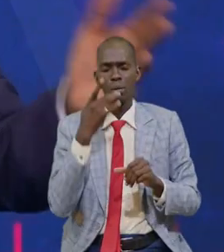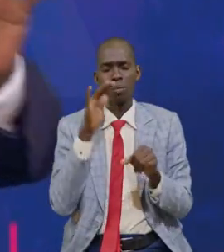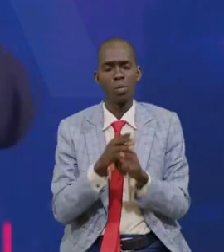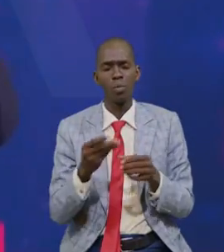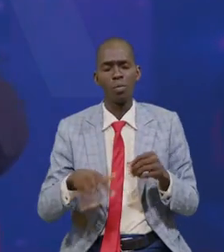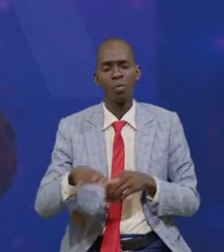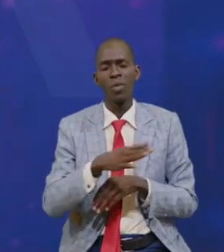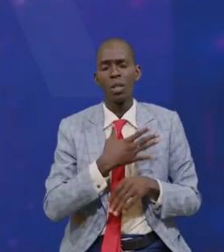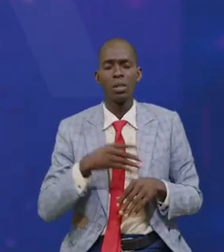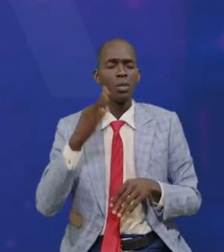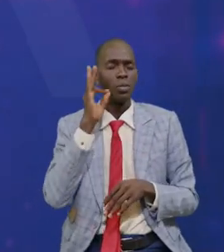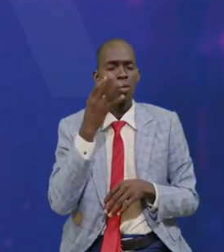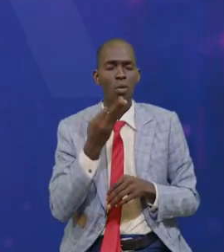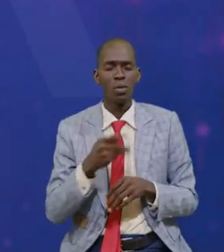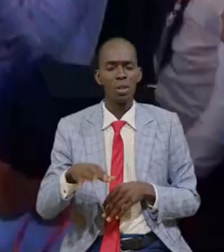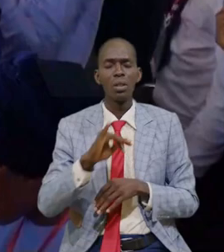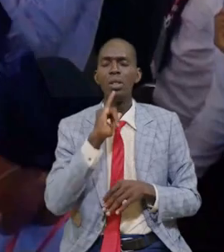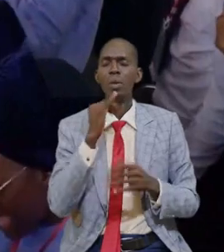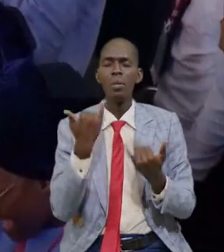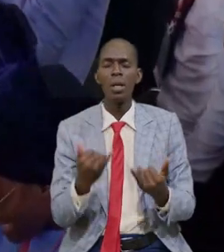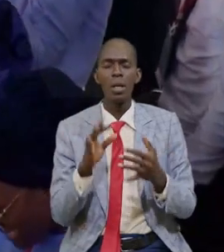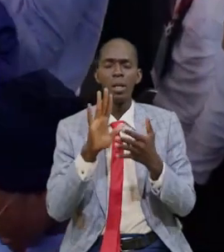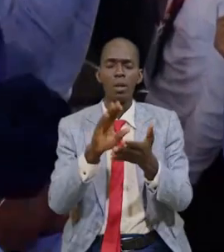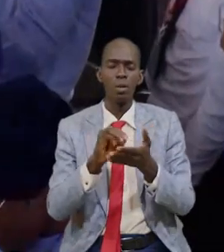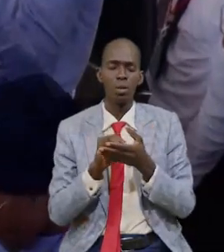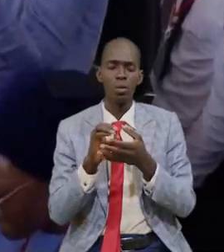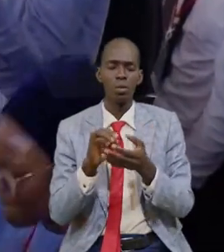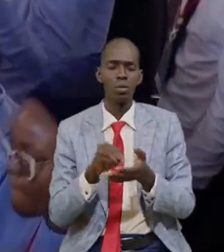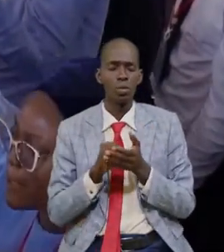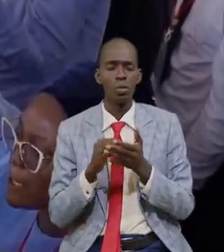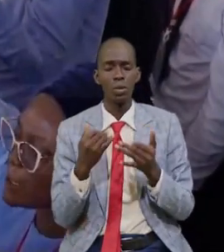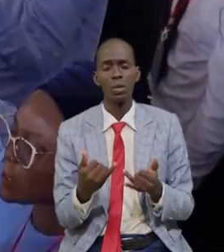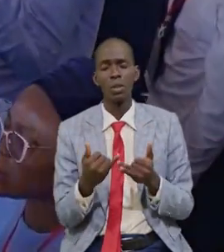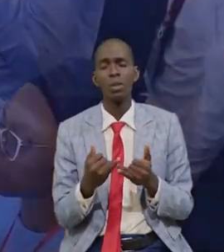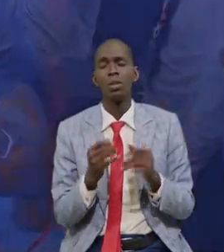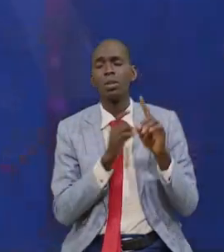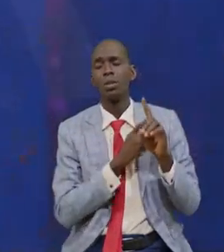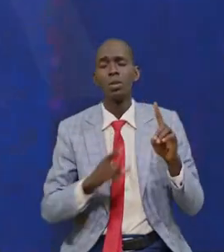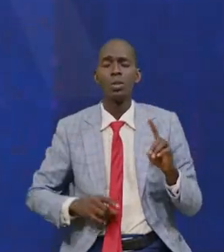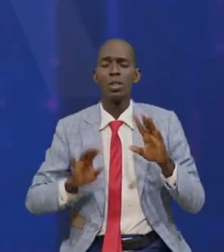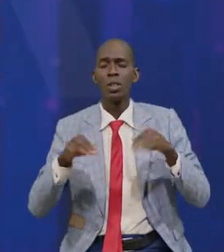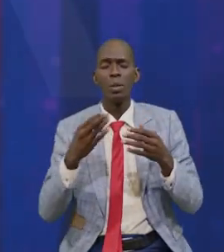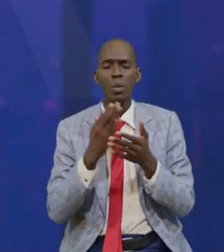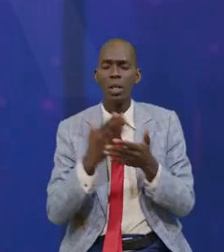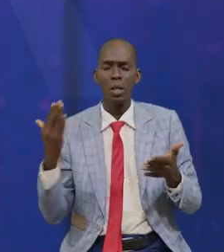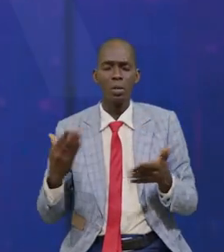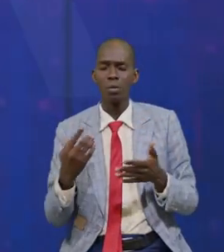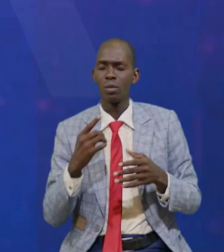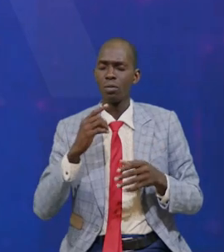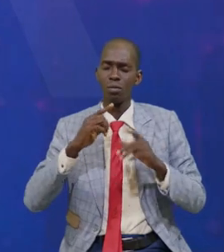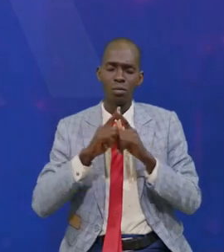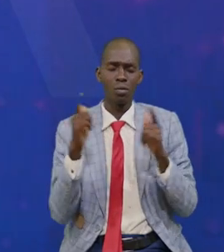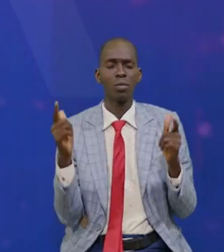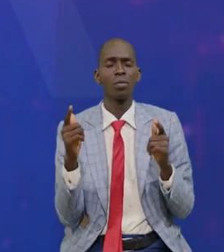the land now belongs to you. Lord, give something definite.